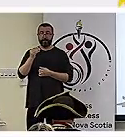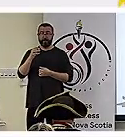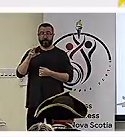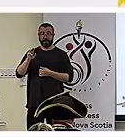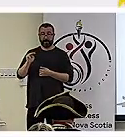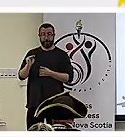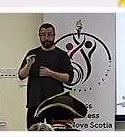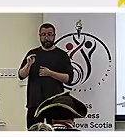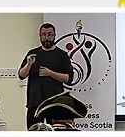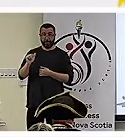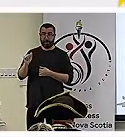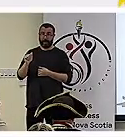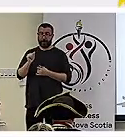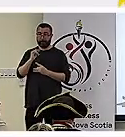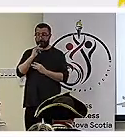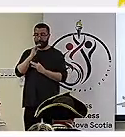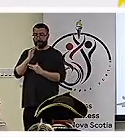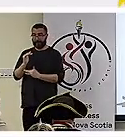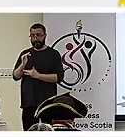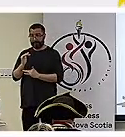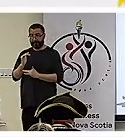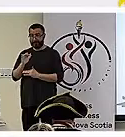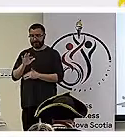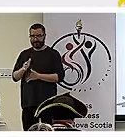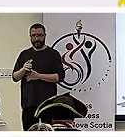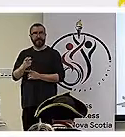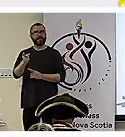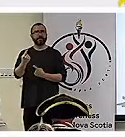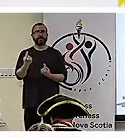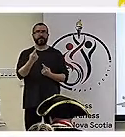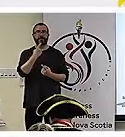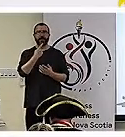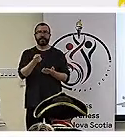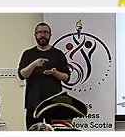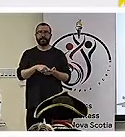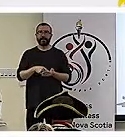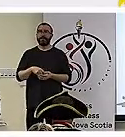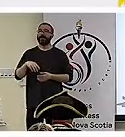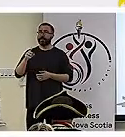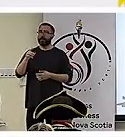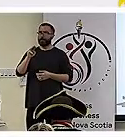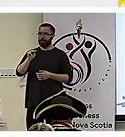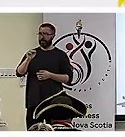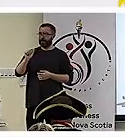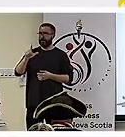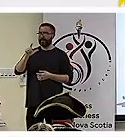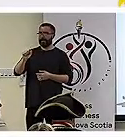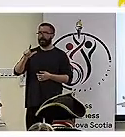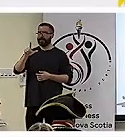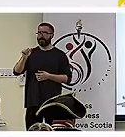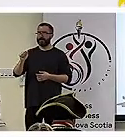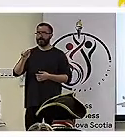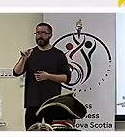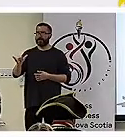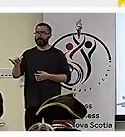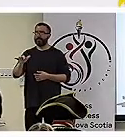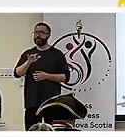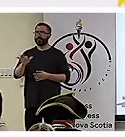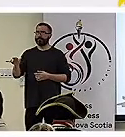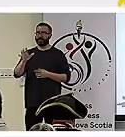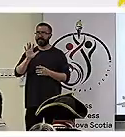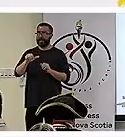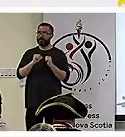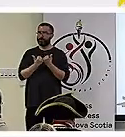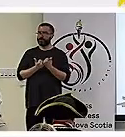Raya, you helped me. Malala, someone say it for me. Malalale, thank you, that was good. Association,